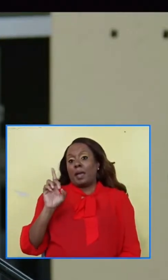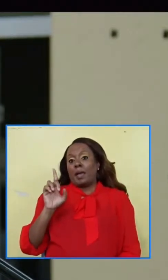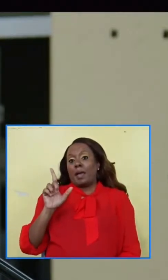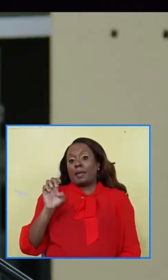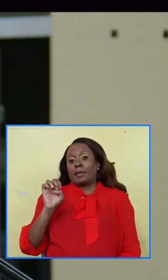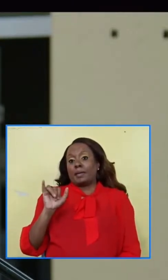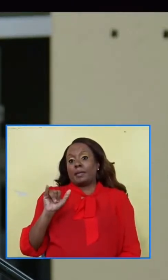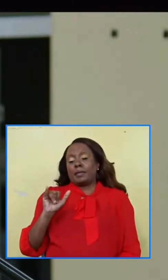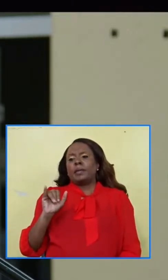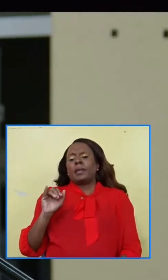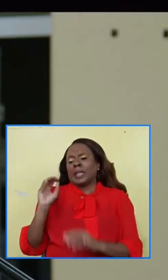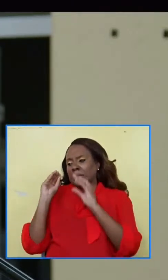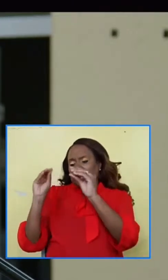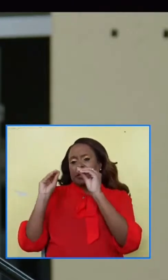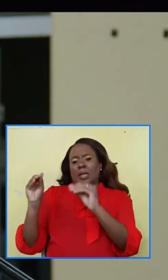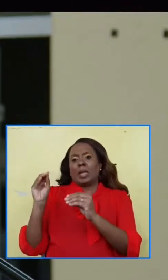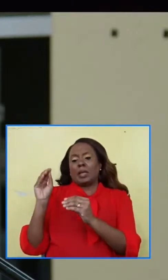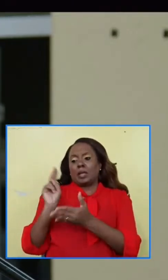researching